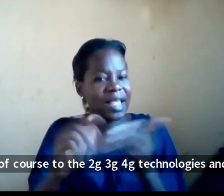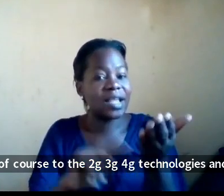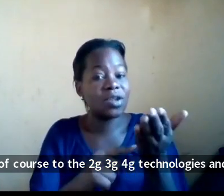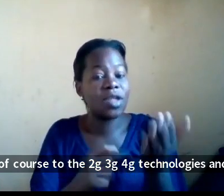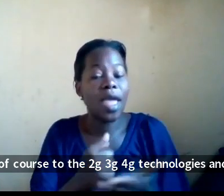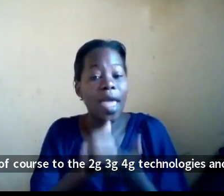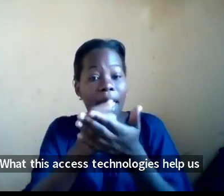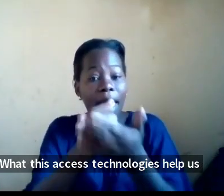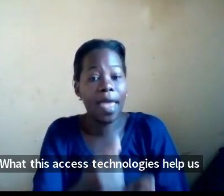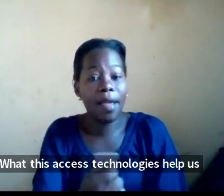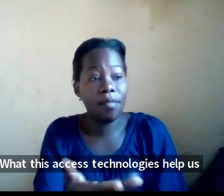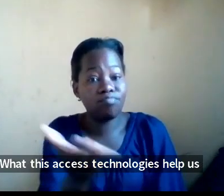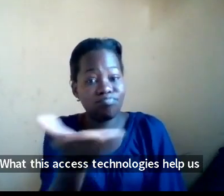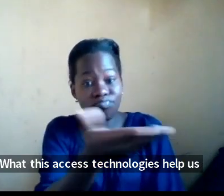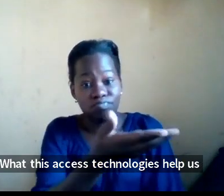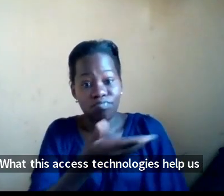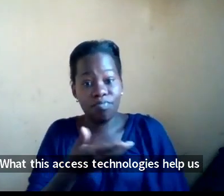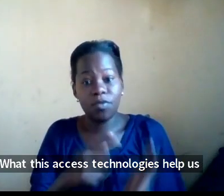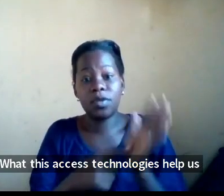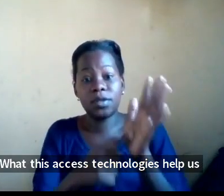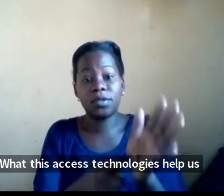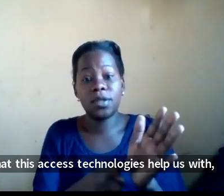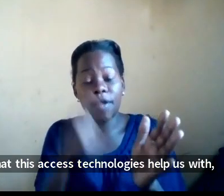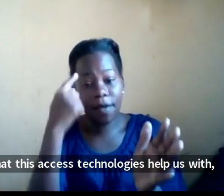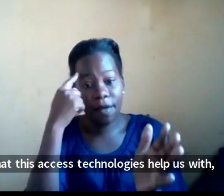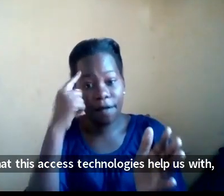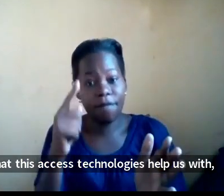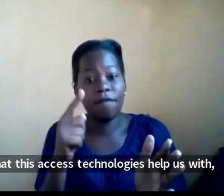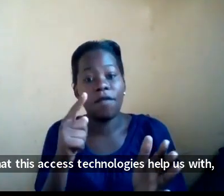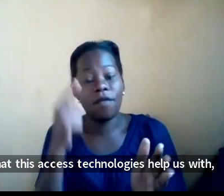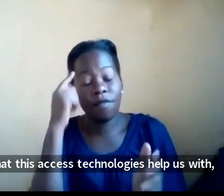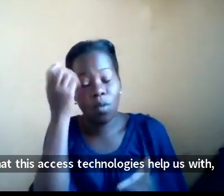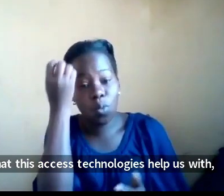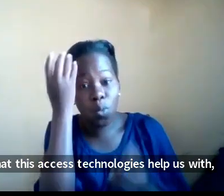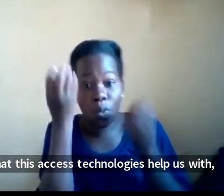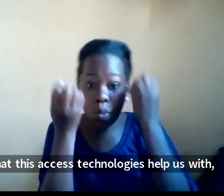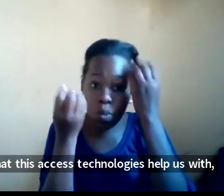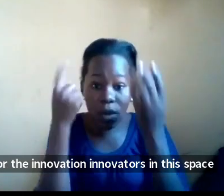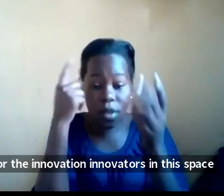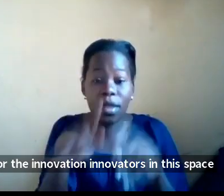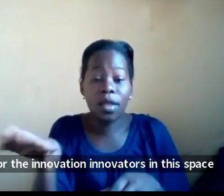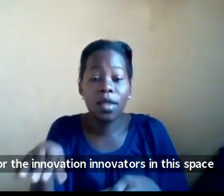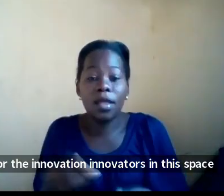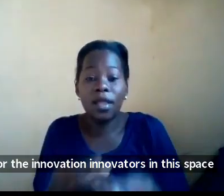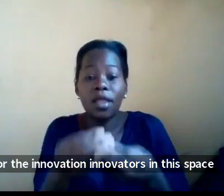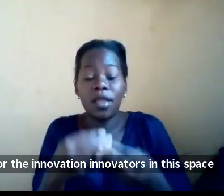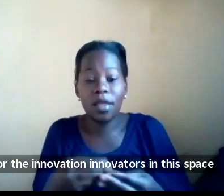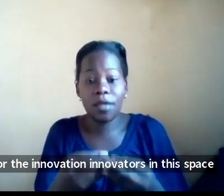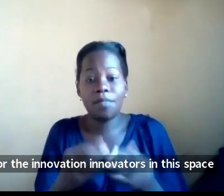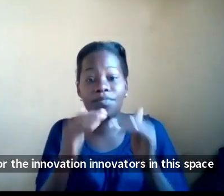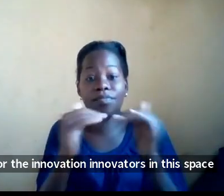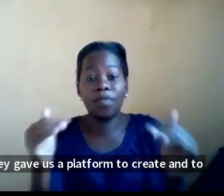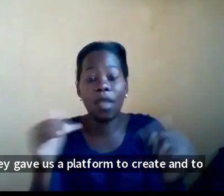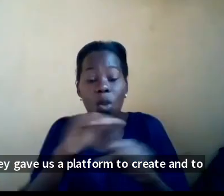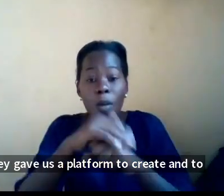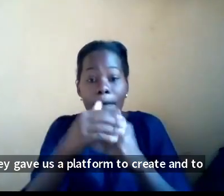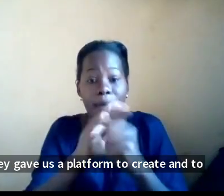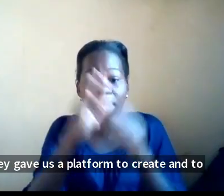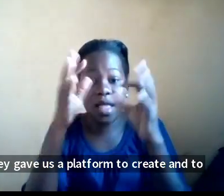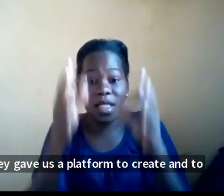us with, especially for the innovators in this space, is that they give us a platform to create, and to create